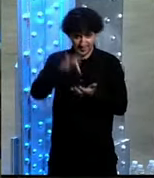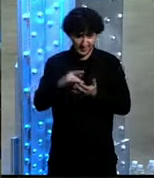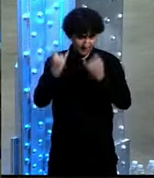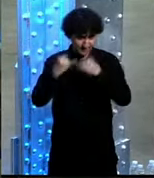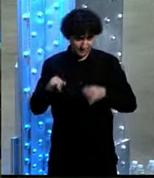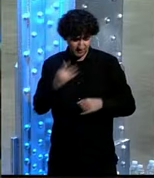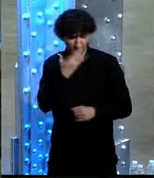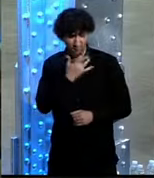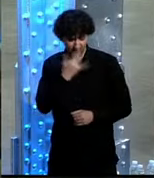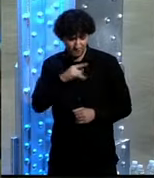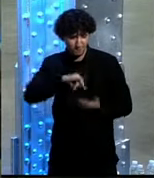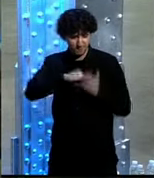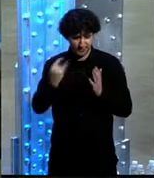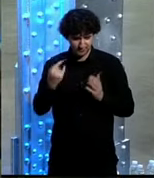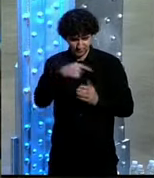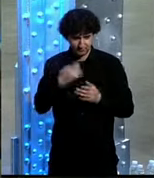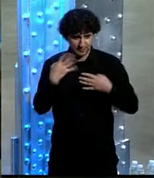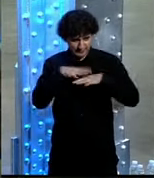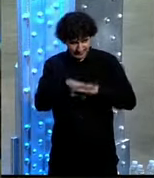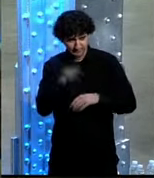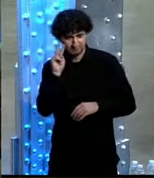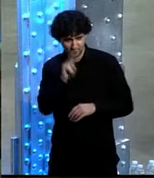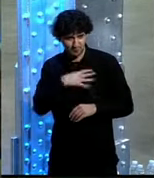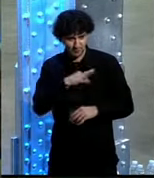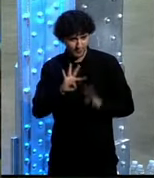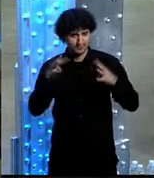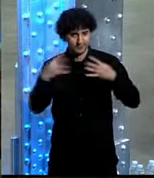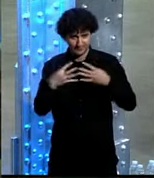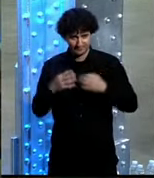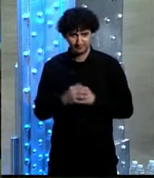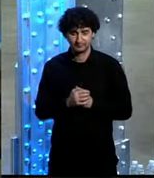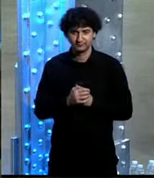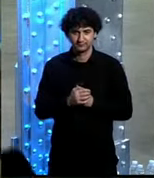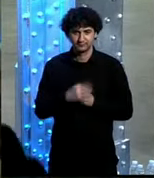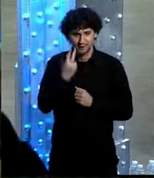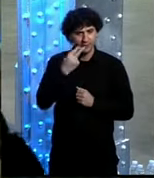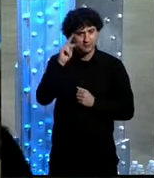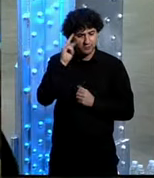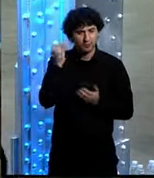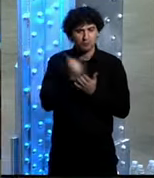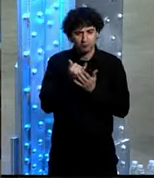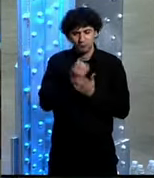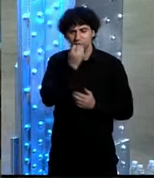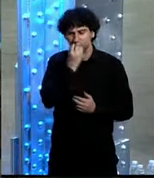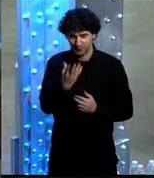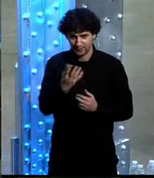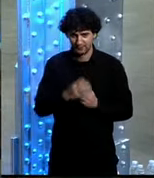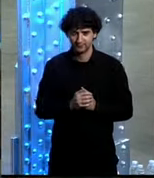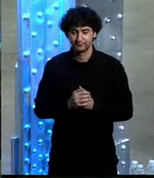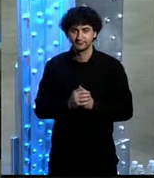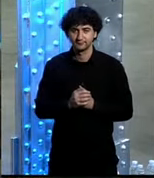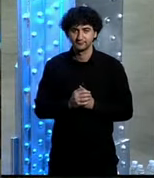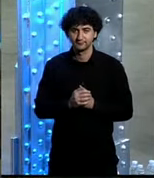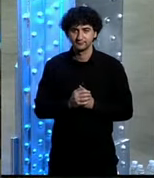a story in real time, and you can watch it online. Probably some of you know it already.